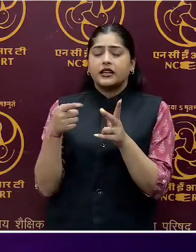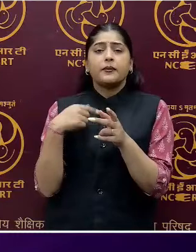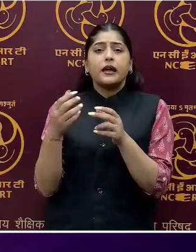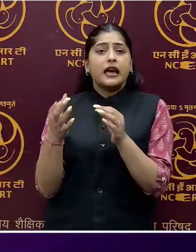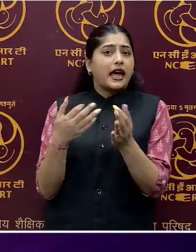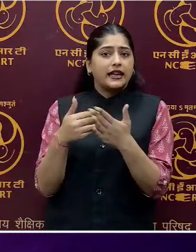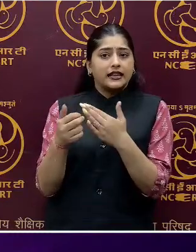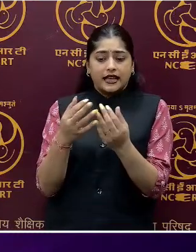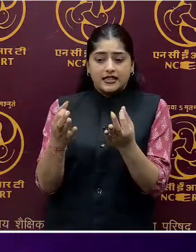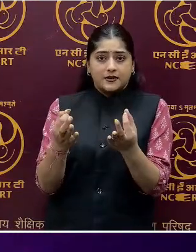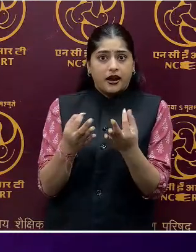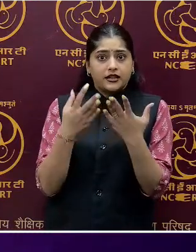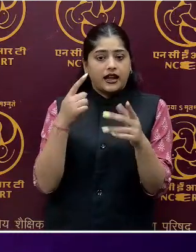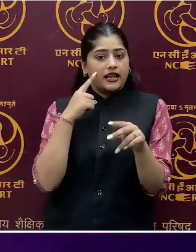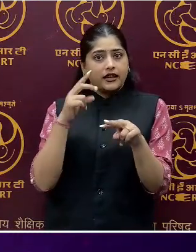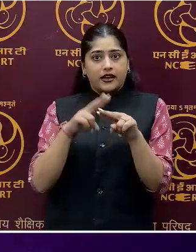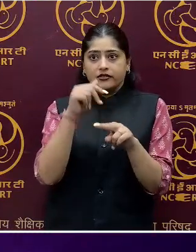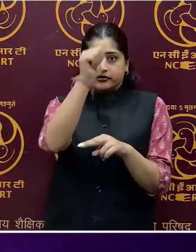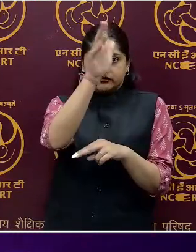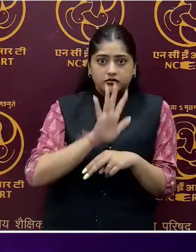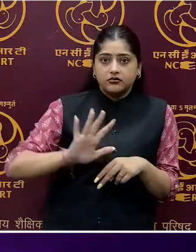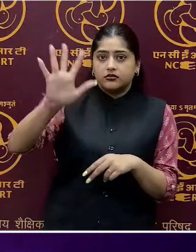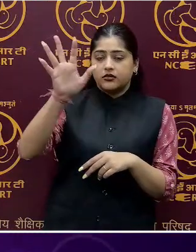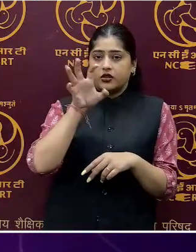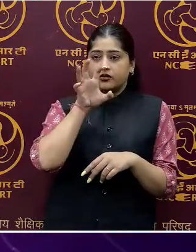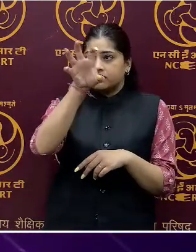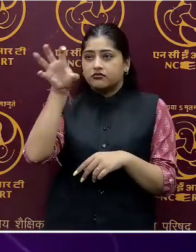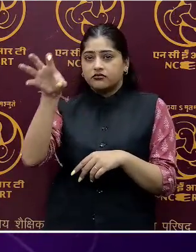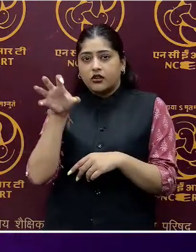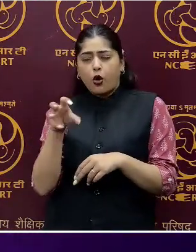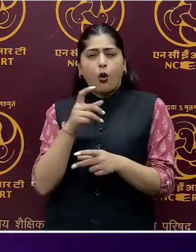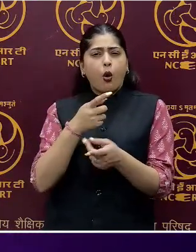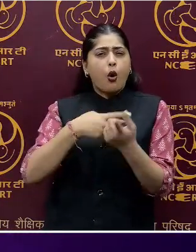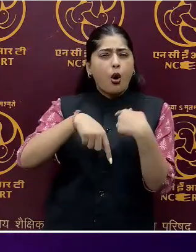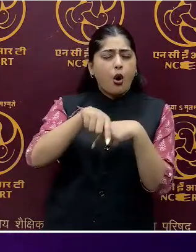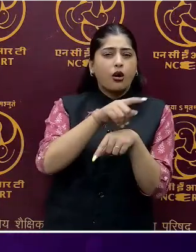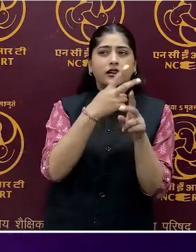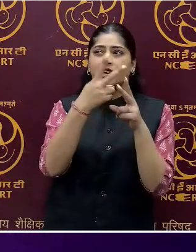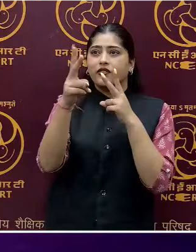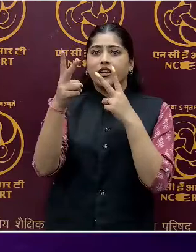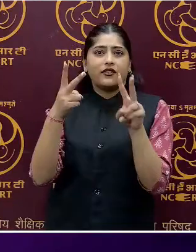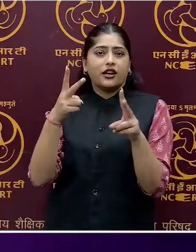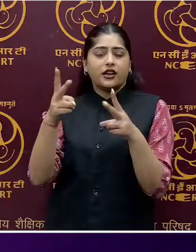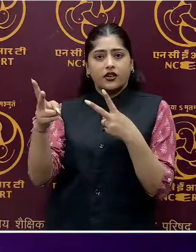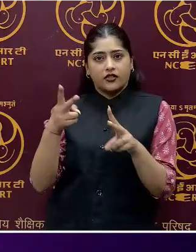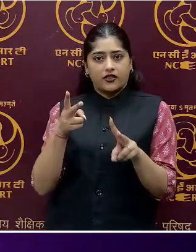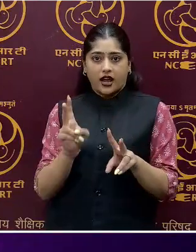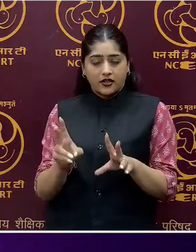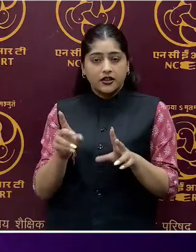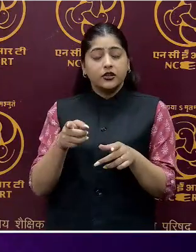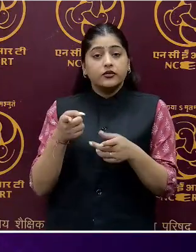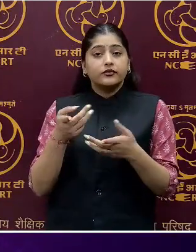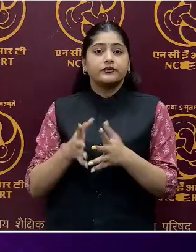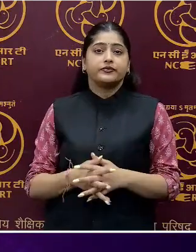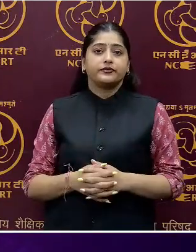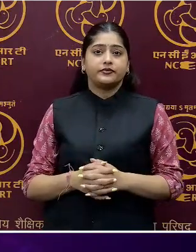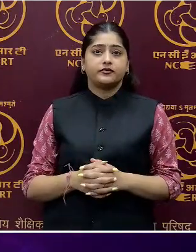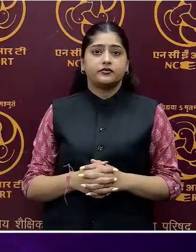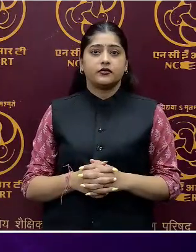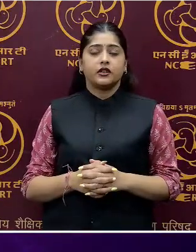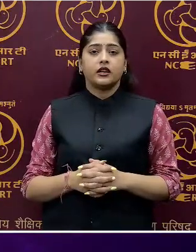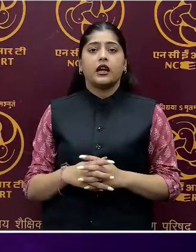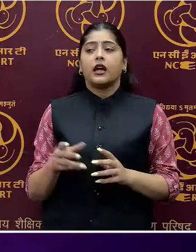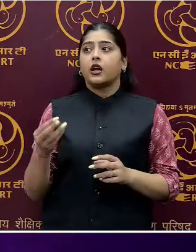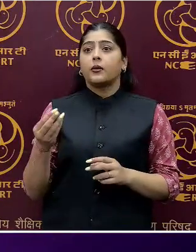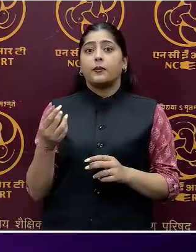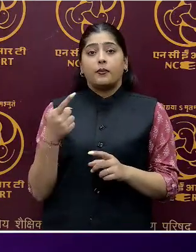of each state, which things belongs to which state we have discussed in the previous sessions. Like there were